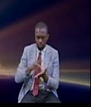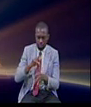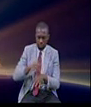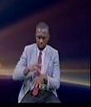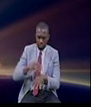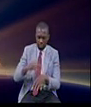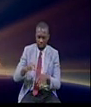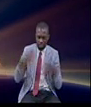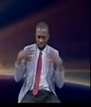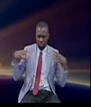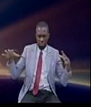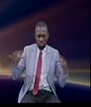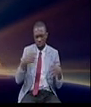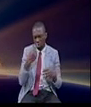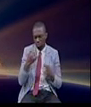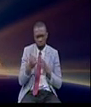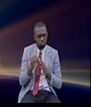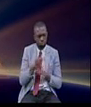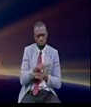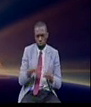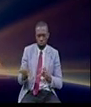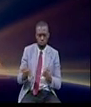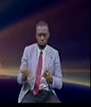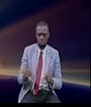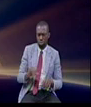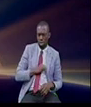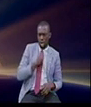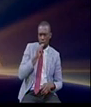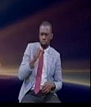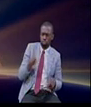me, See thou do it not, for I am thy